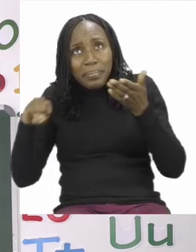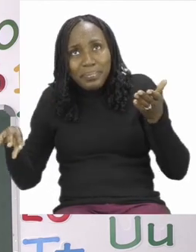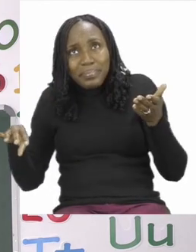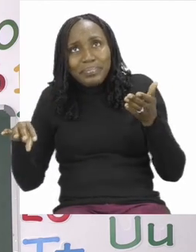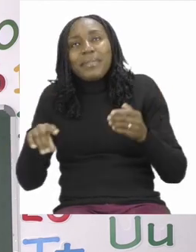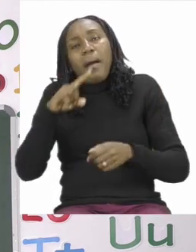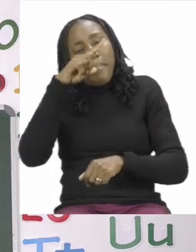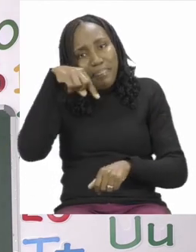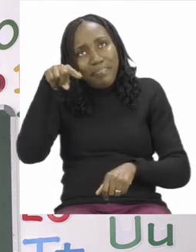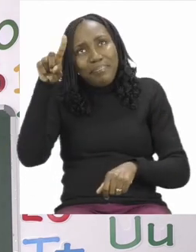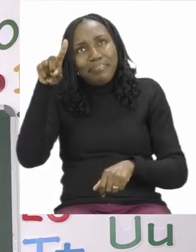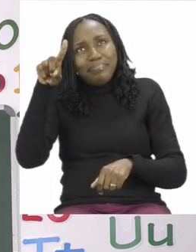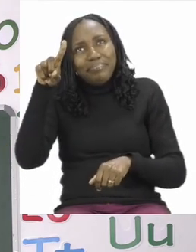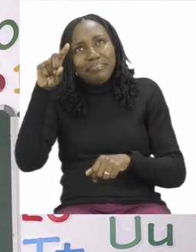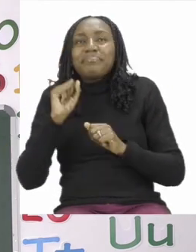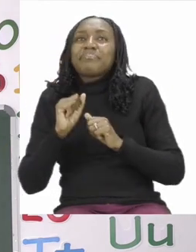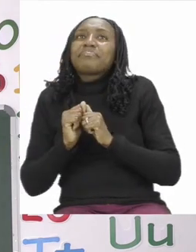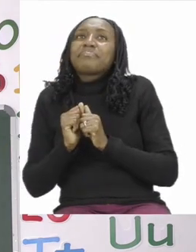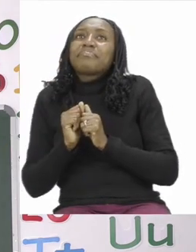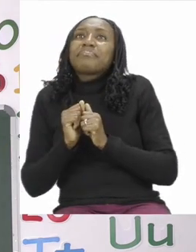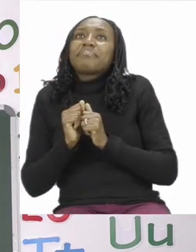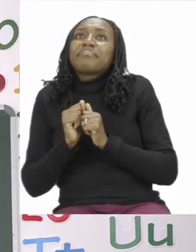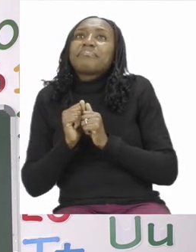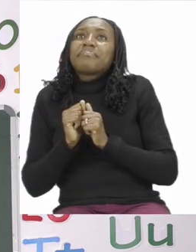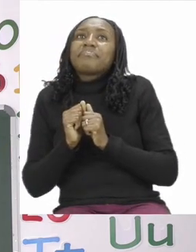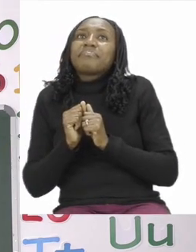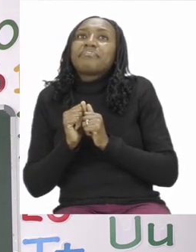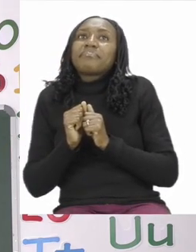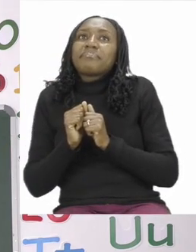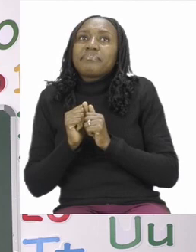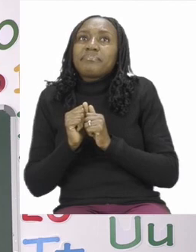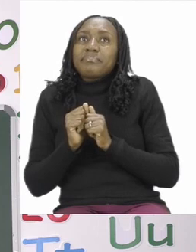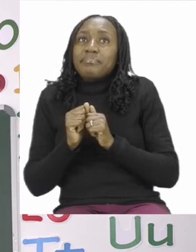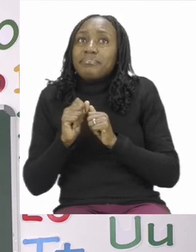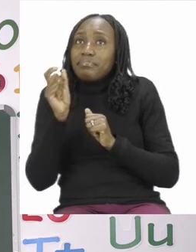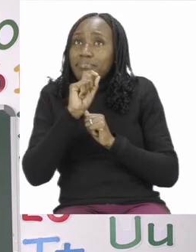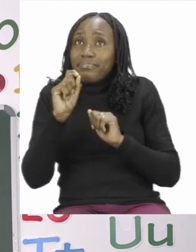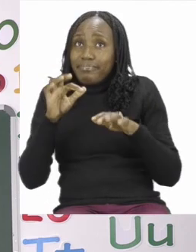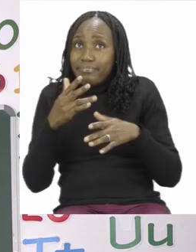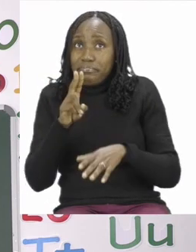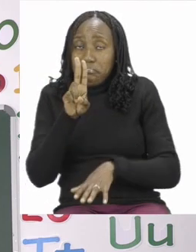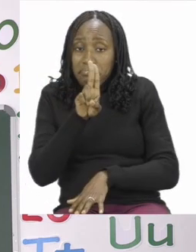good job. So we're going to take the first number and say